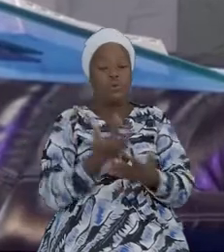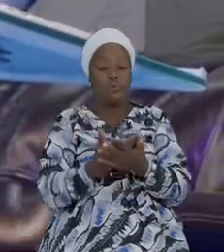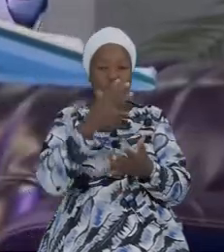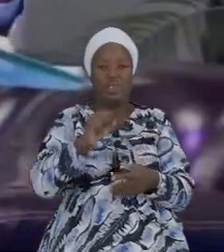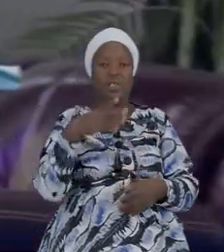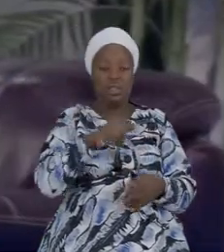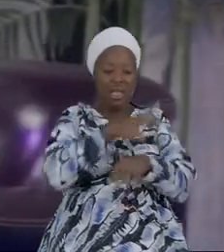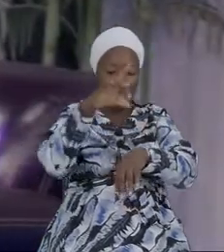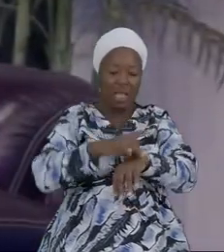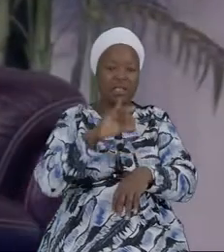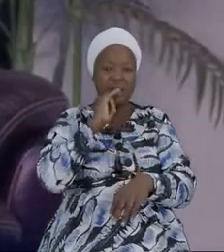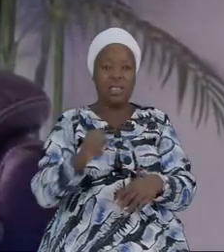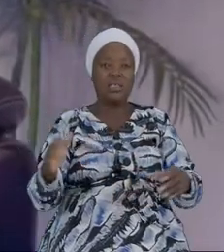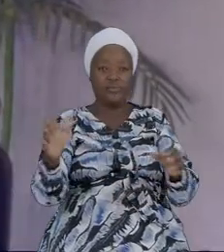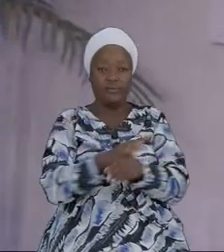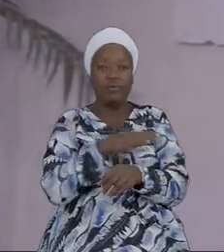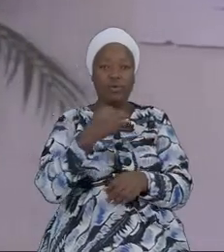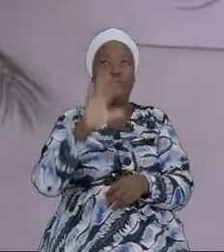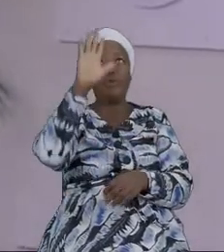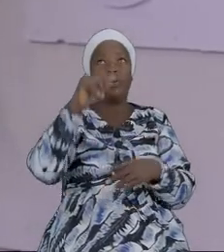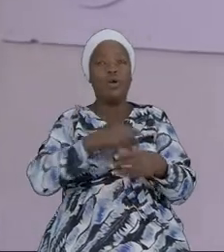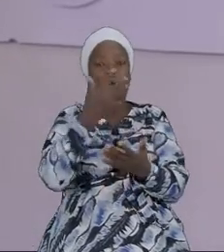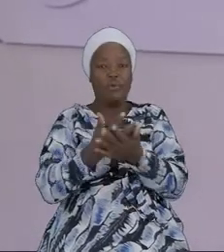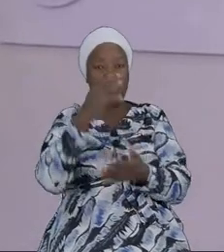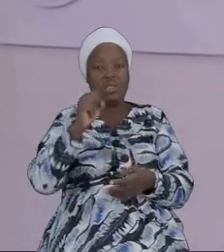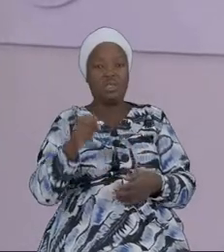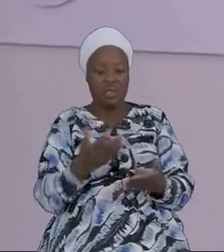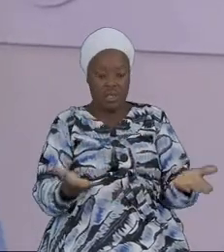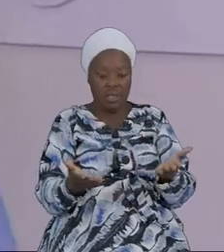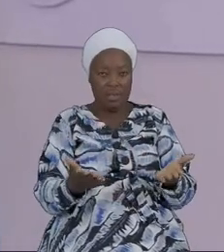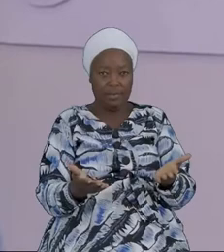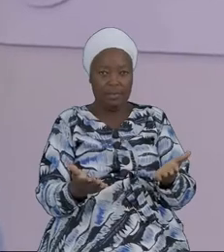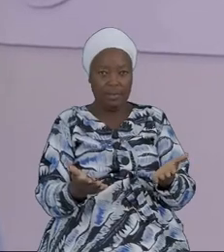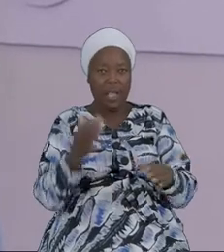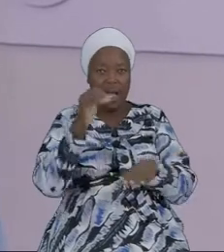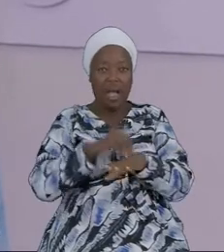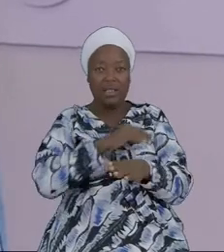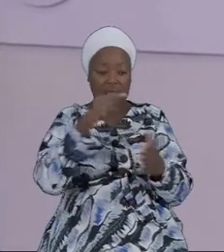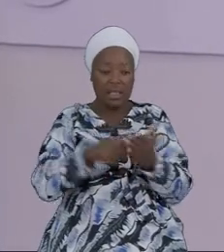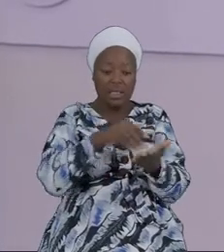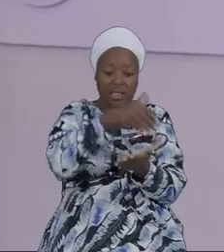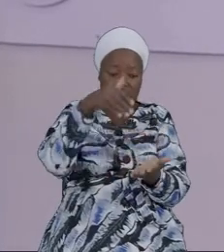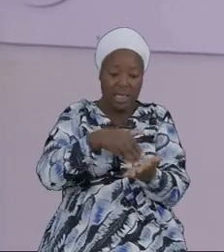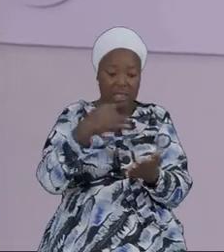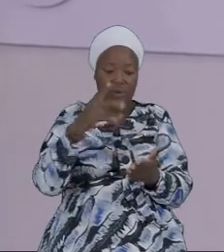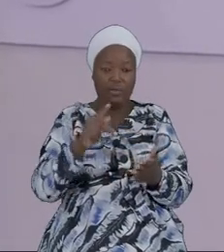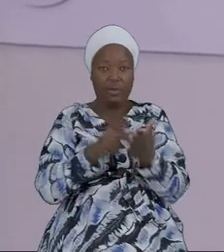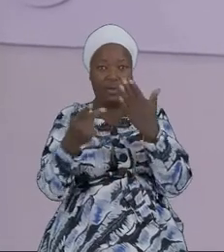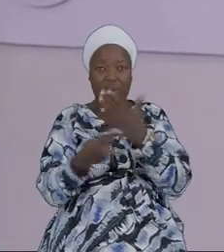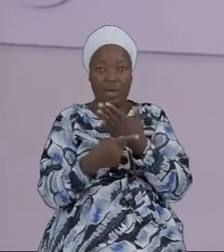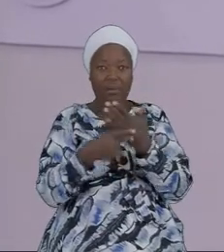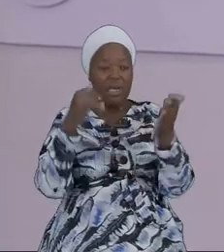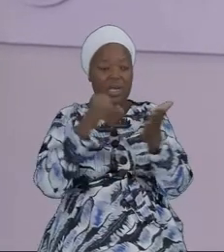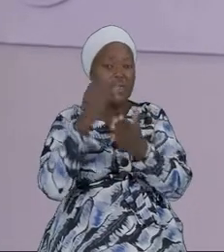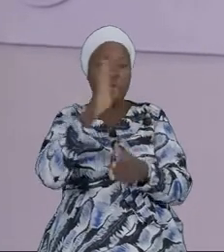The earth is full of thy riches. Over here, at this center of the crusade, it will